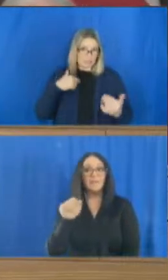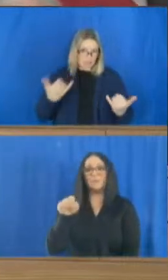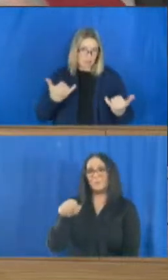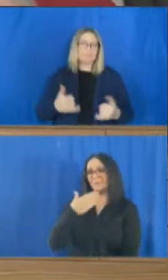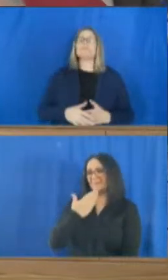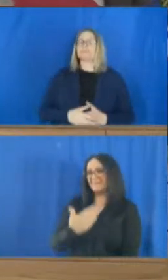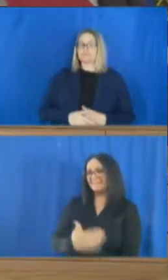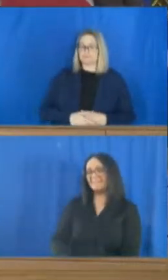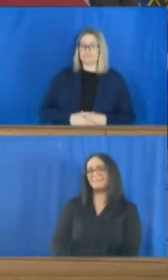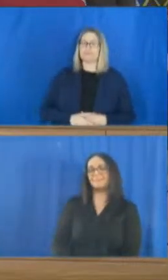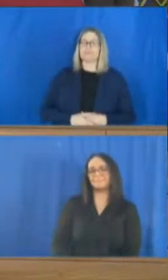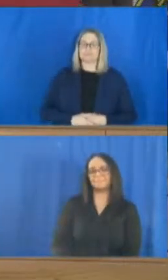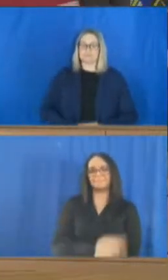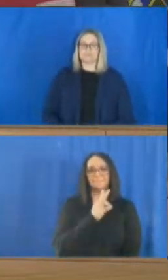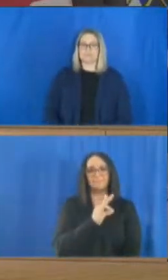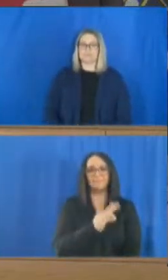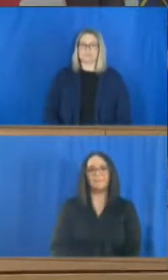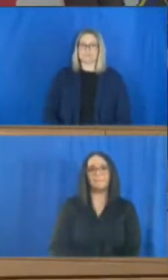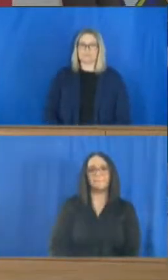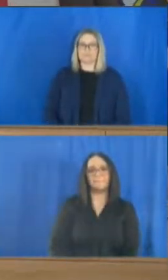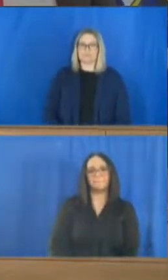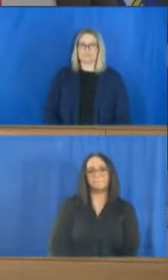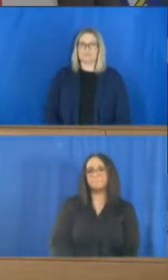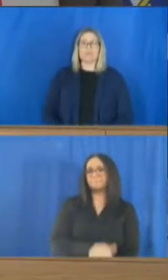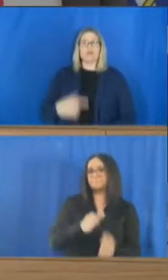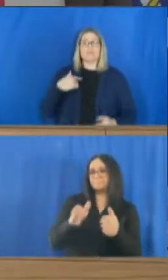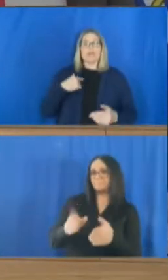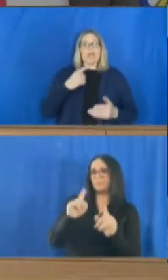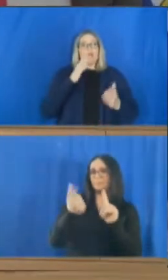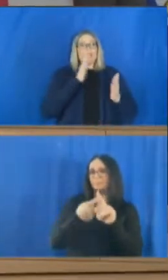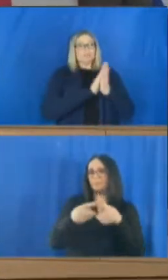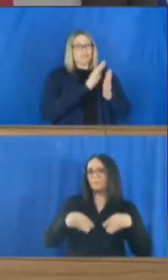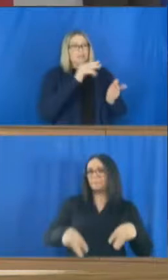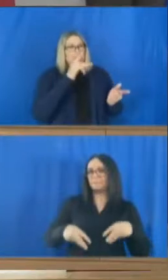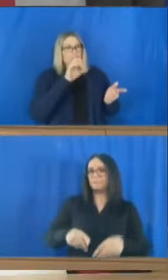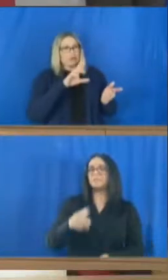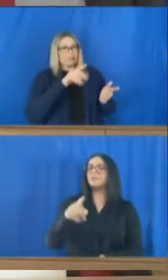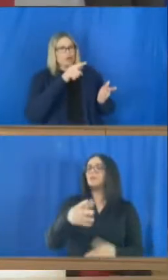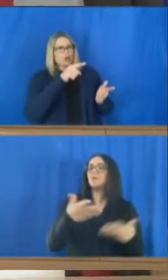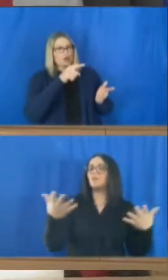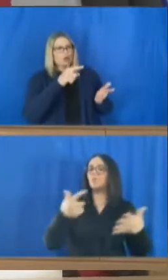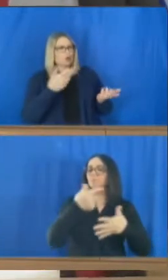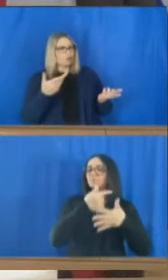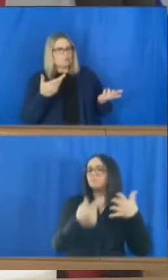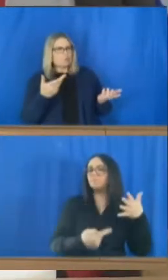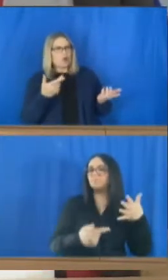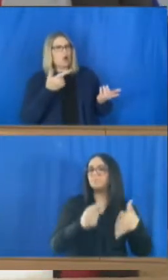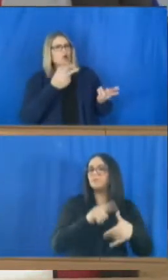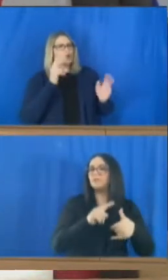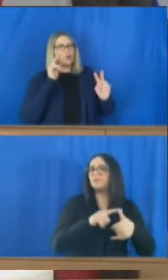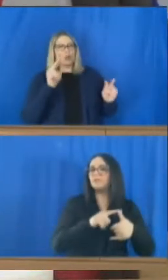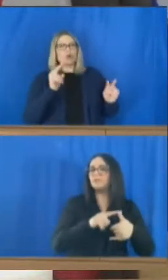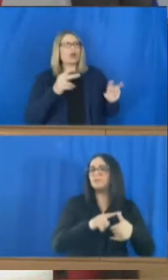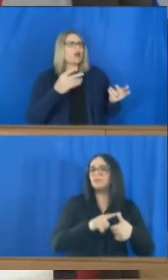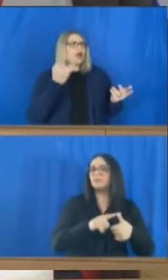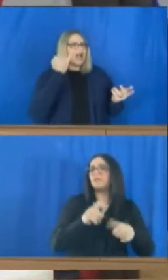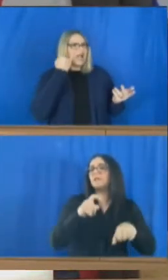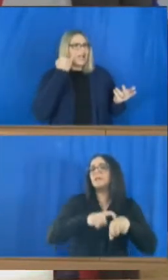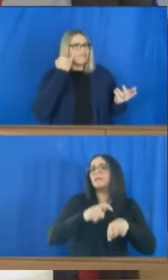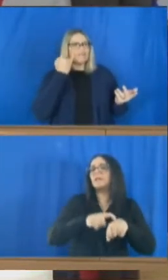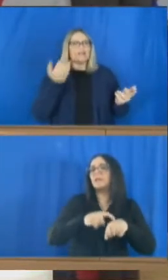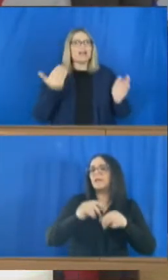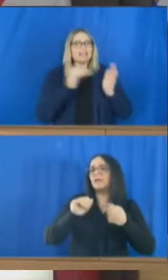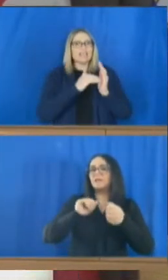Well, certainly the triggers that were outlined before to go move to level 3 would be monitored, and not only by me, obviously, but more closely